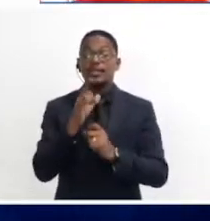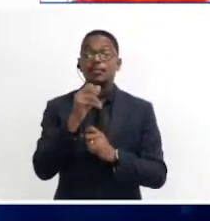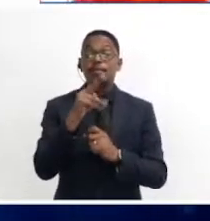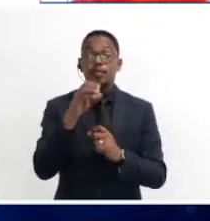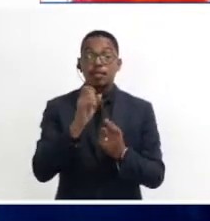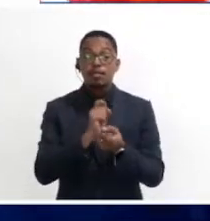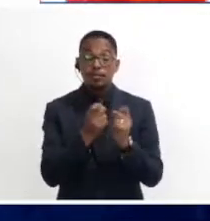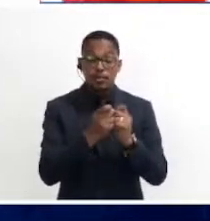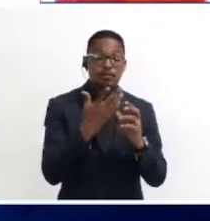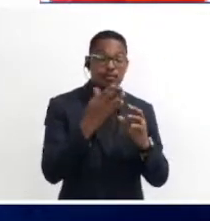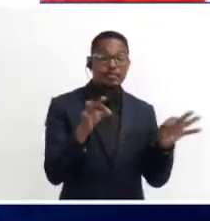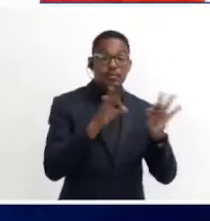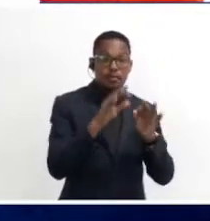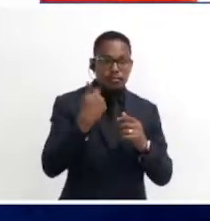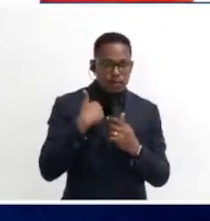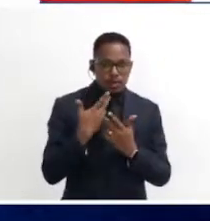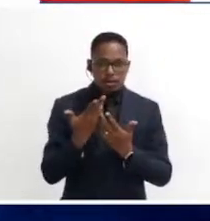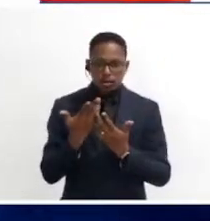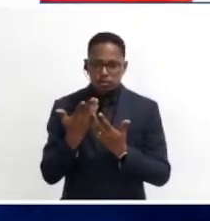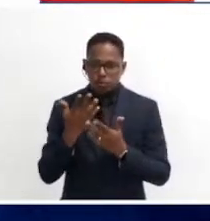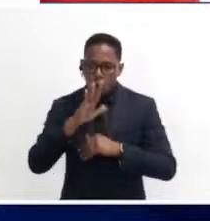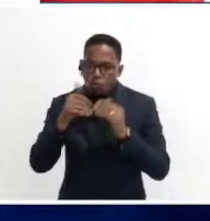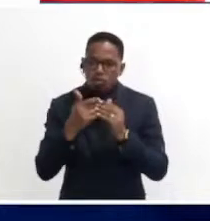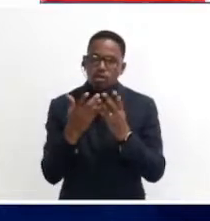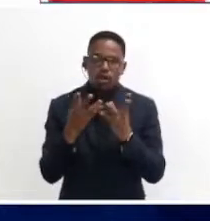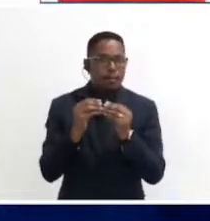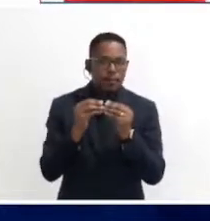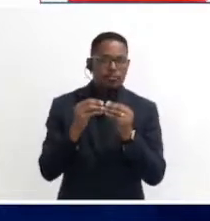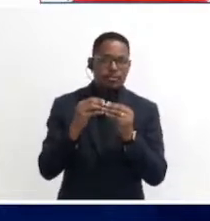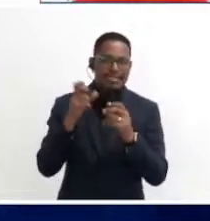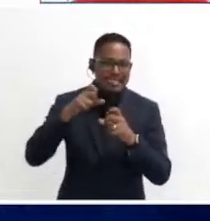pretty much uses laminate substrates.